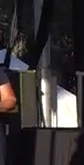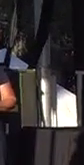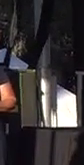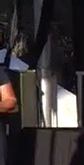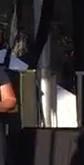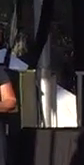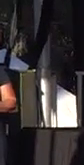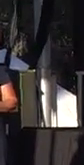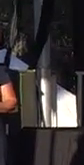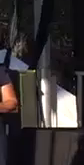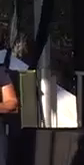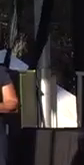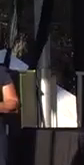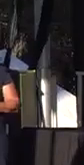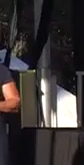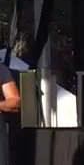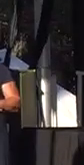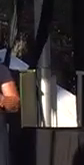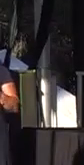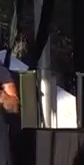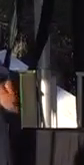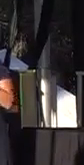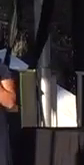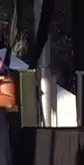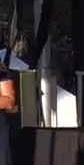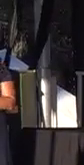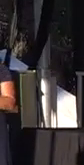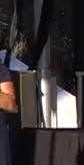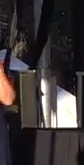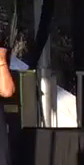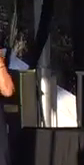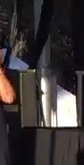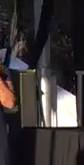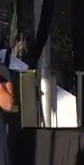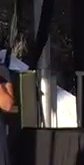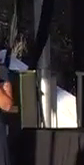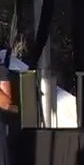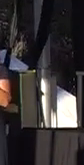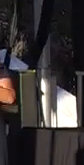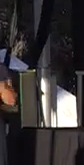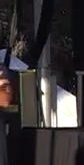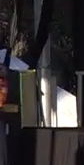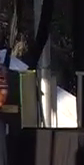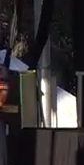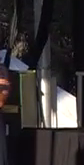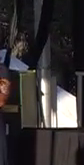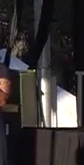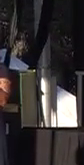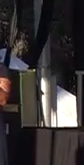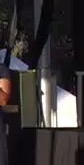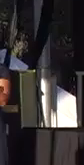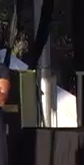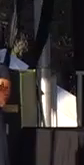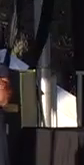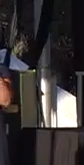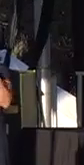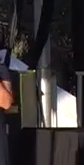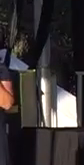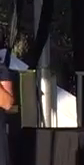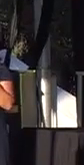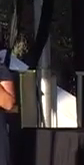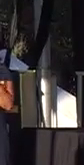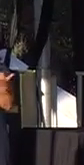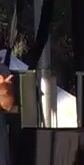So I'm going to tax your imaginations for a little bit. So imagine a cup. It holds 16 ounces, and it has 8 ounces of water in